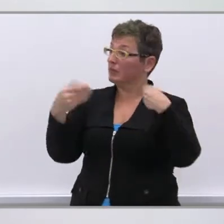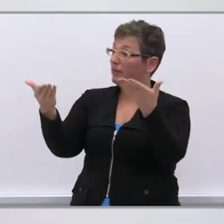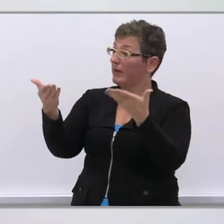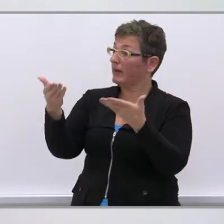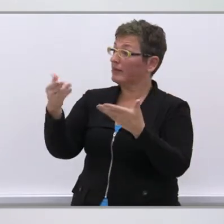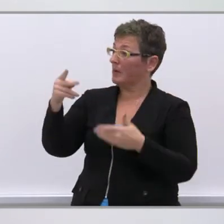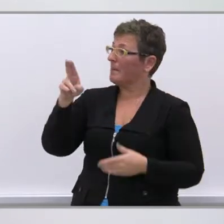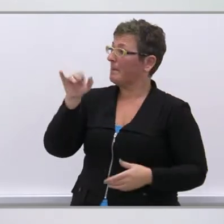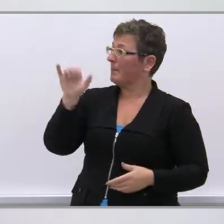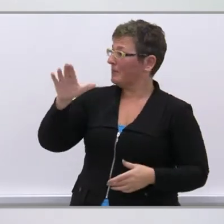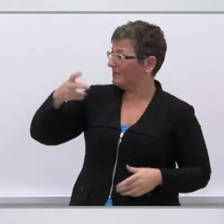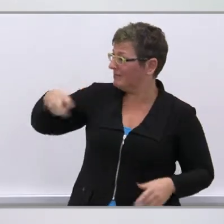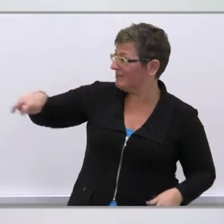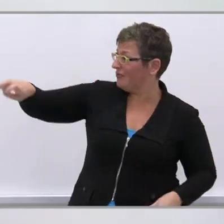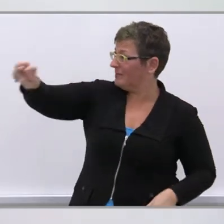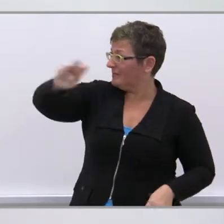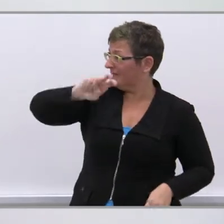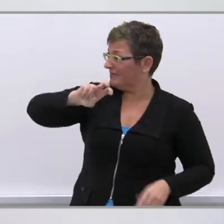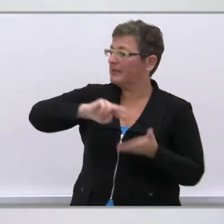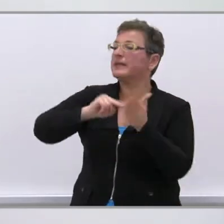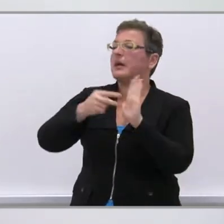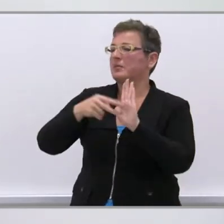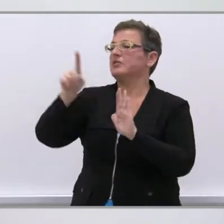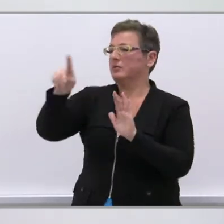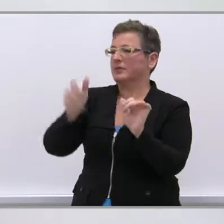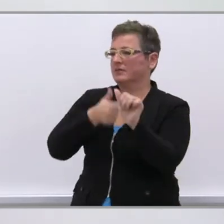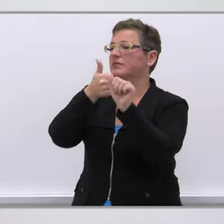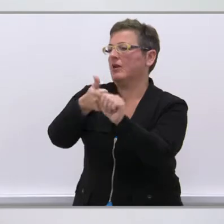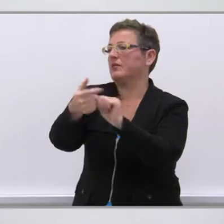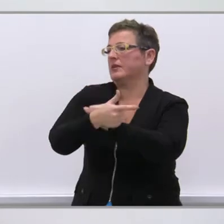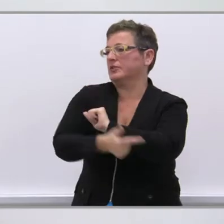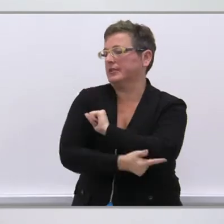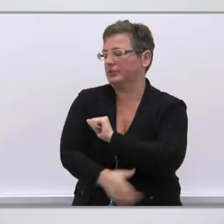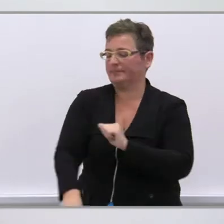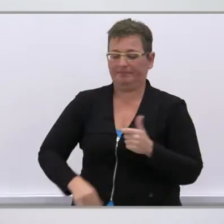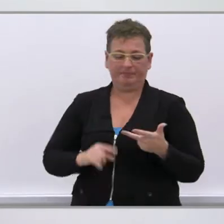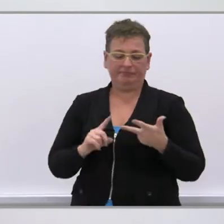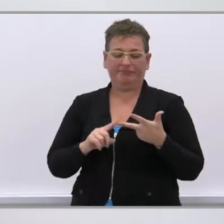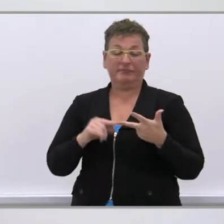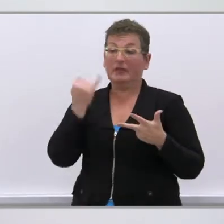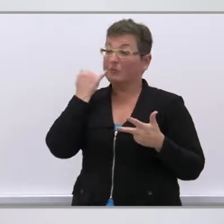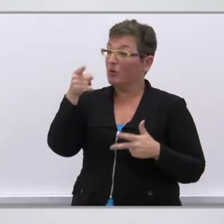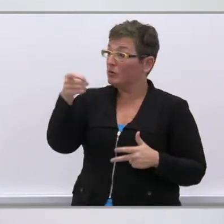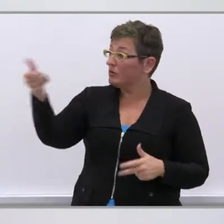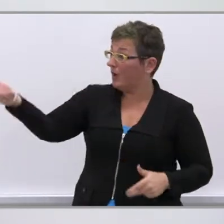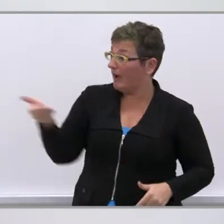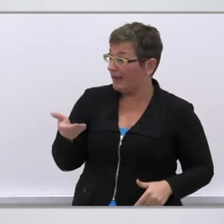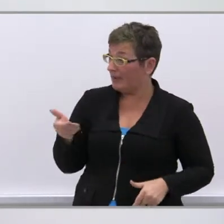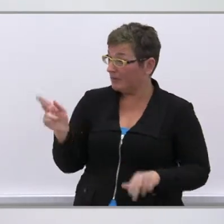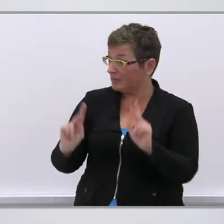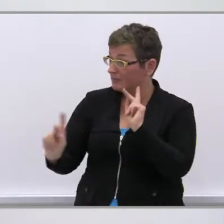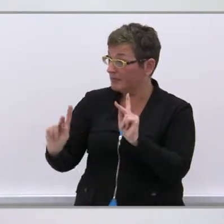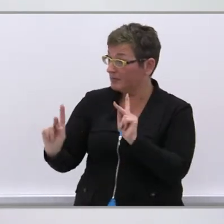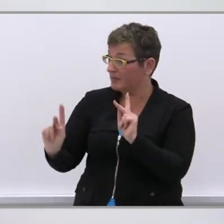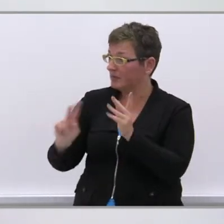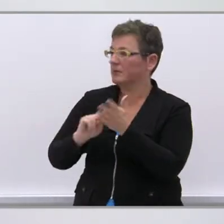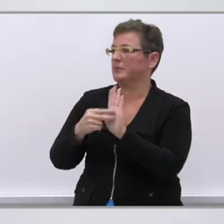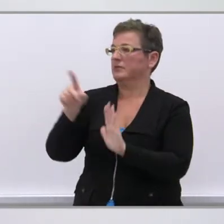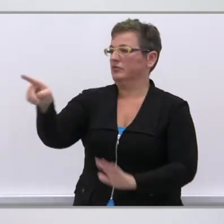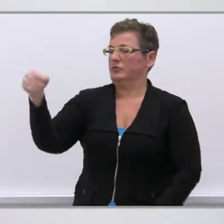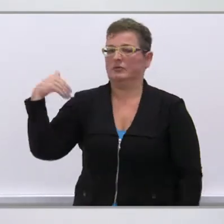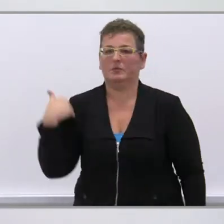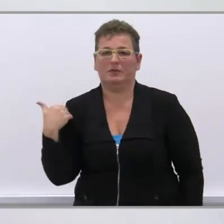to obey this legislation. If you employ people, you need to obey this